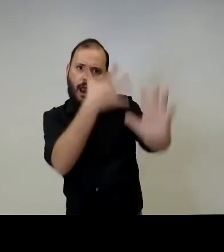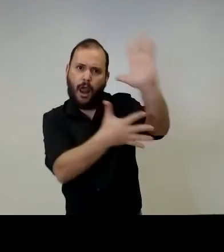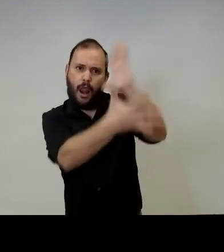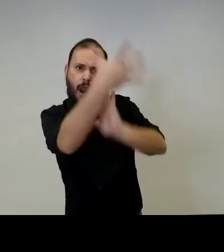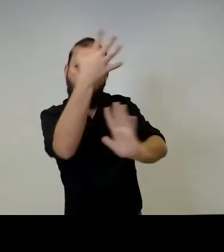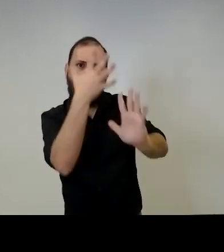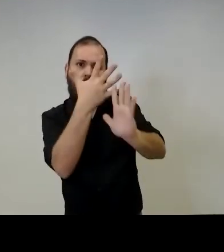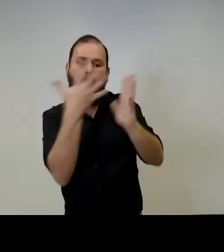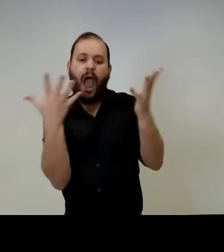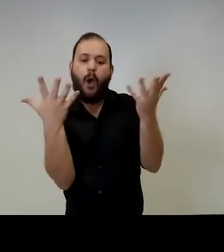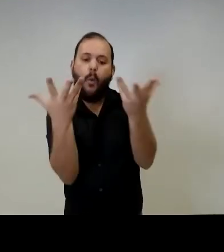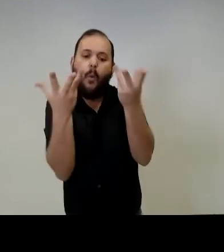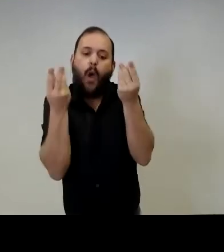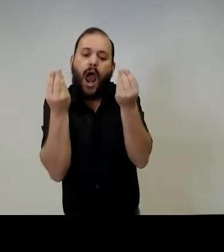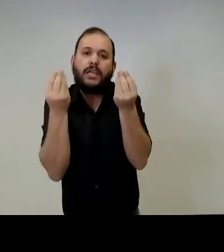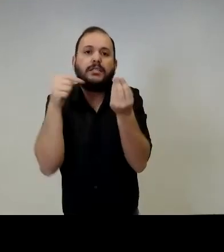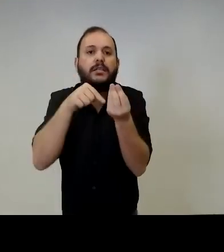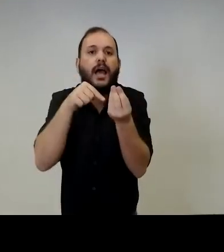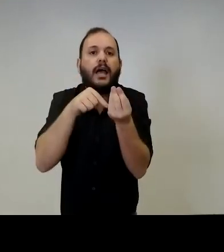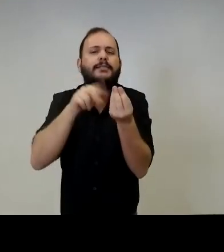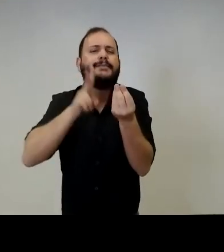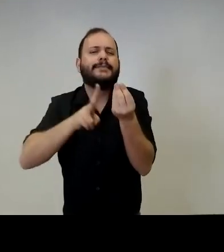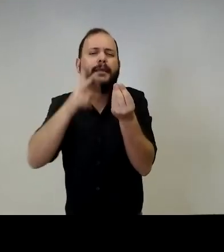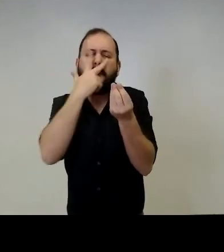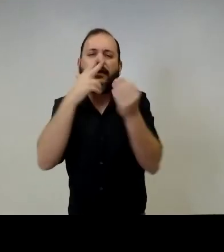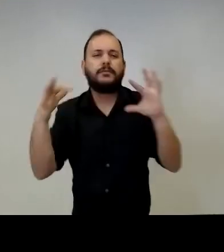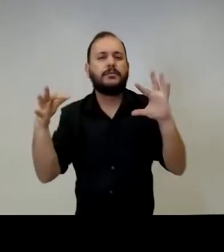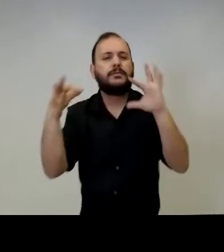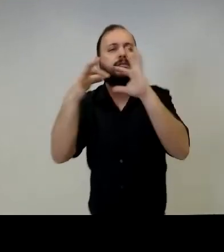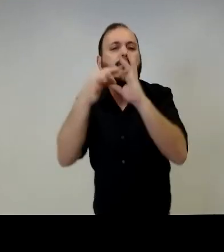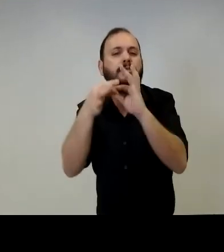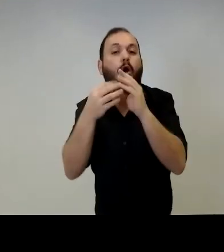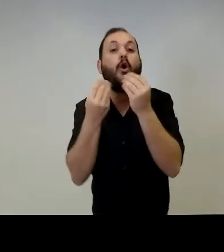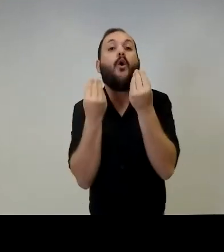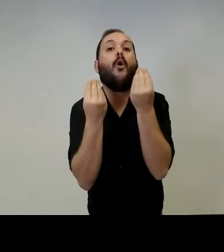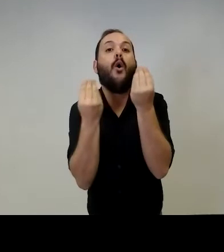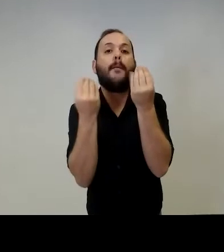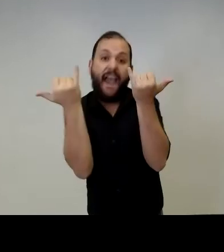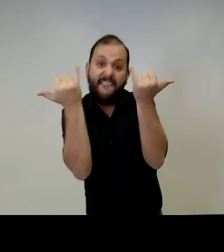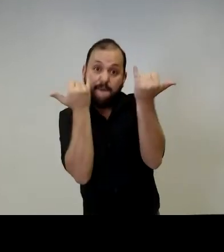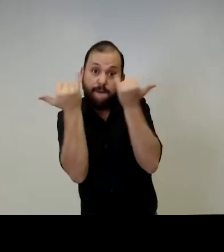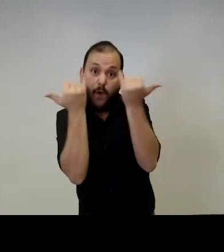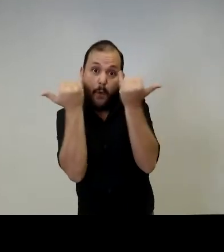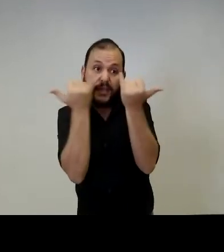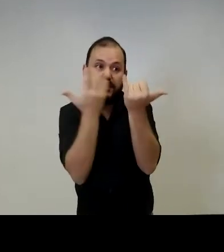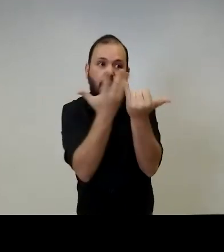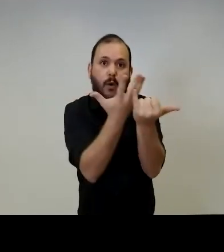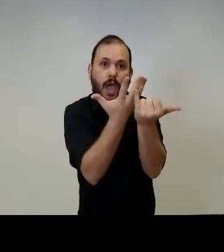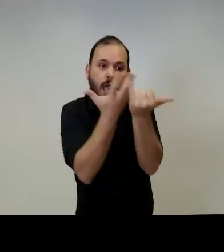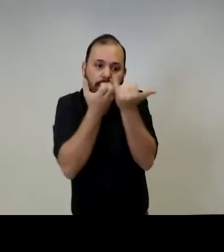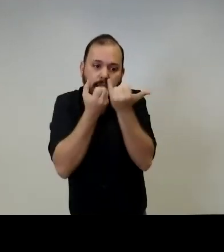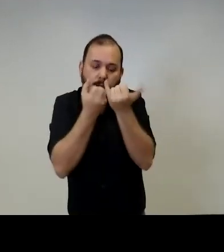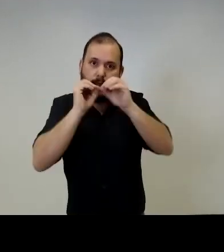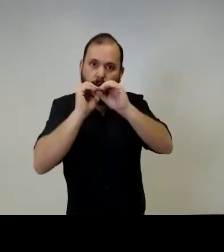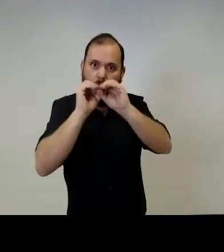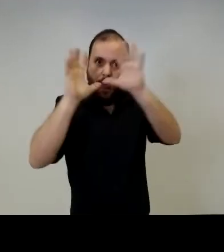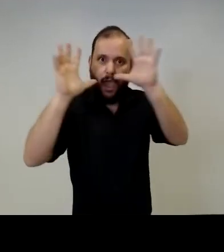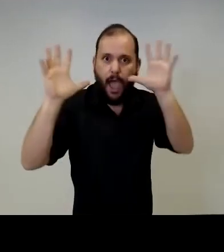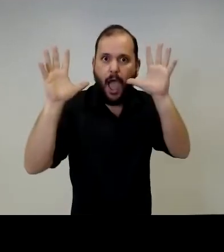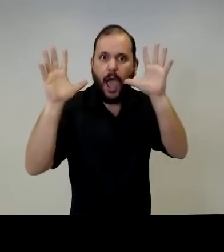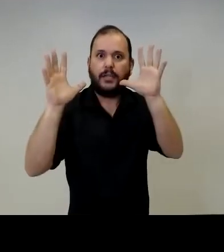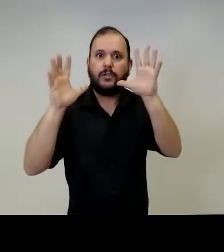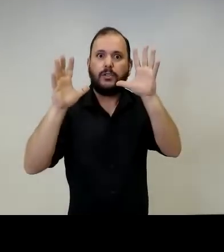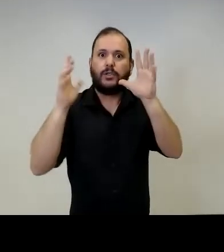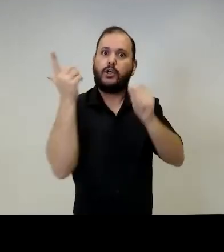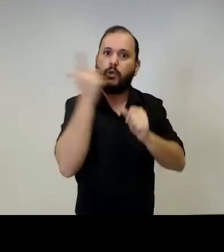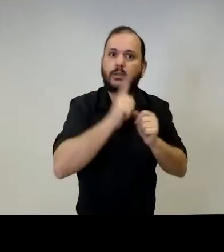on informational accuracy. In other words, how much information, how accurate the information they render is,